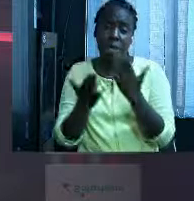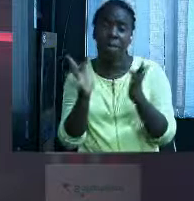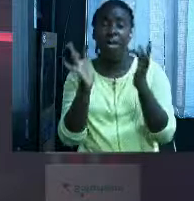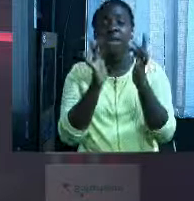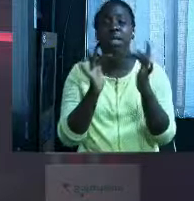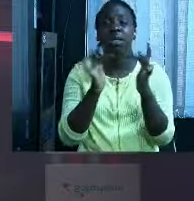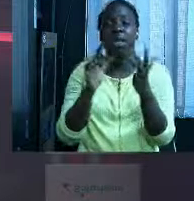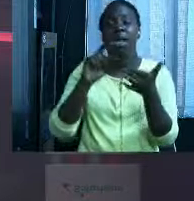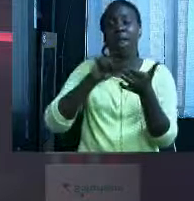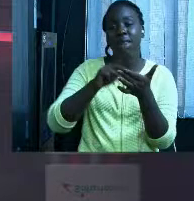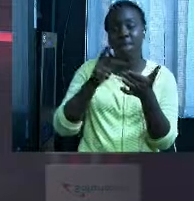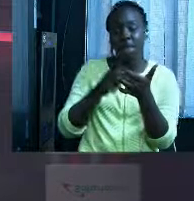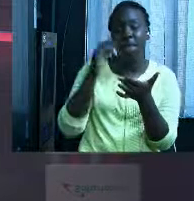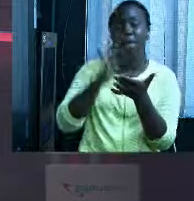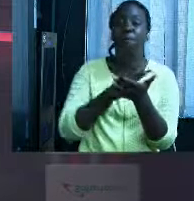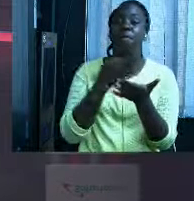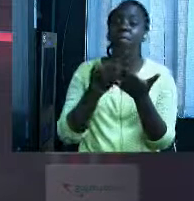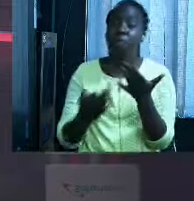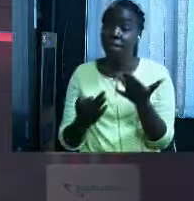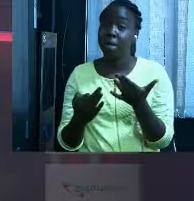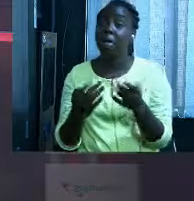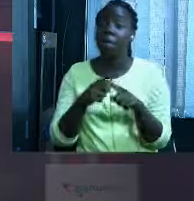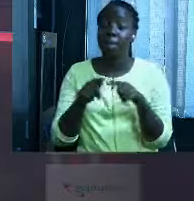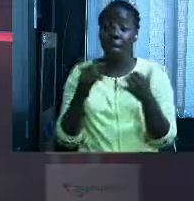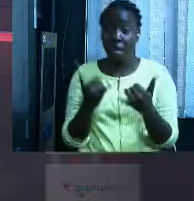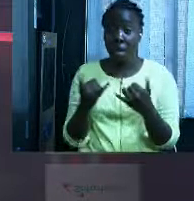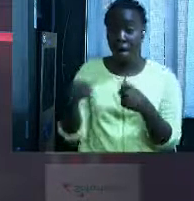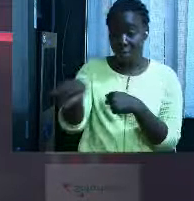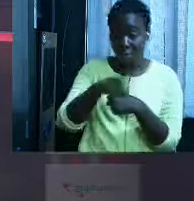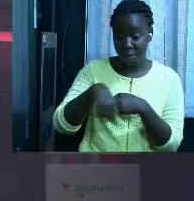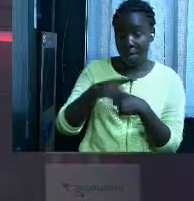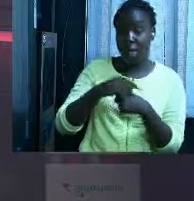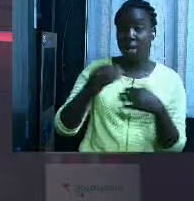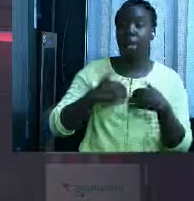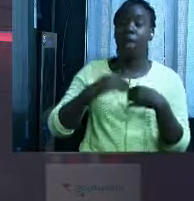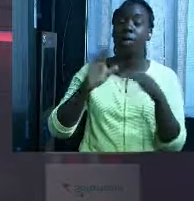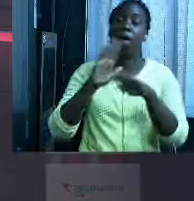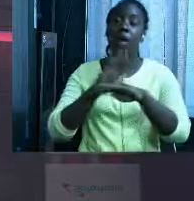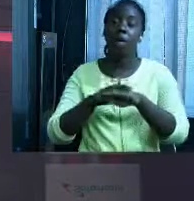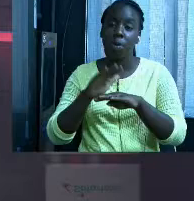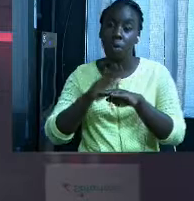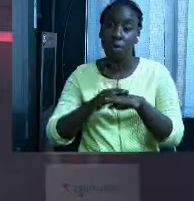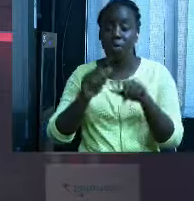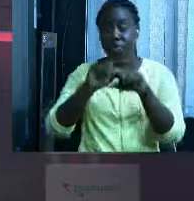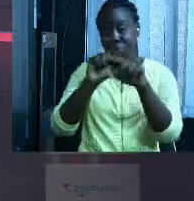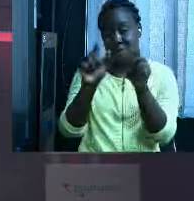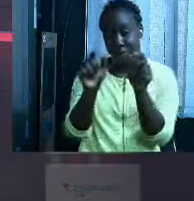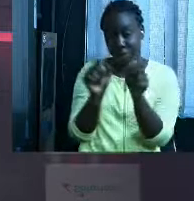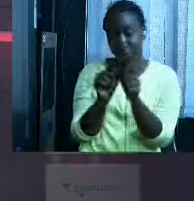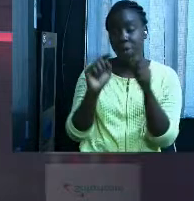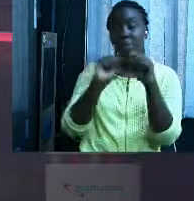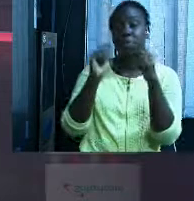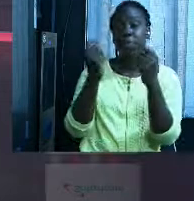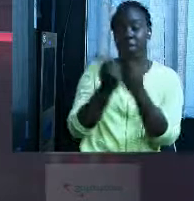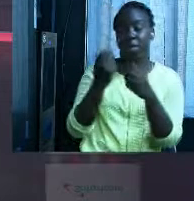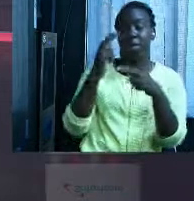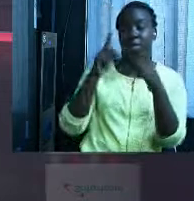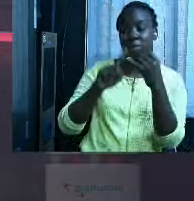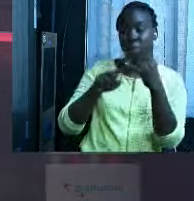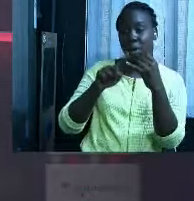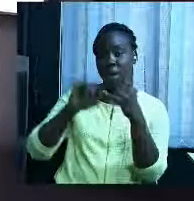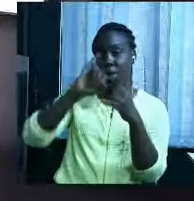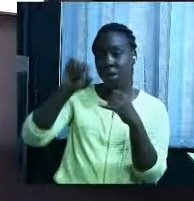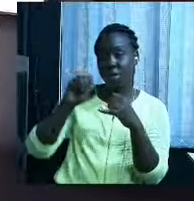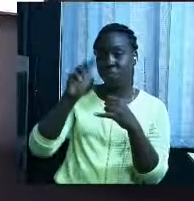staying online and waiting for us back on. We still have our amazing panelists here with us. Judy from Kenya Human Rights Commission,